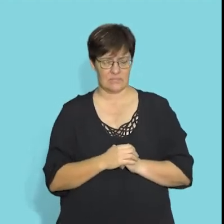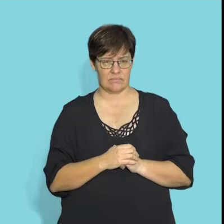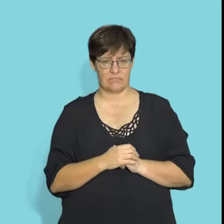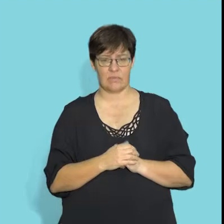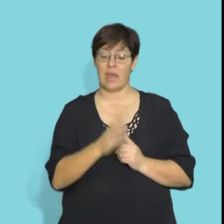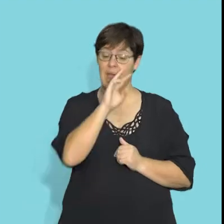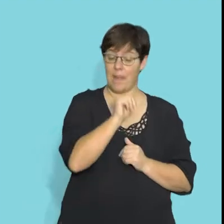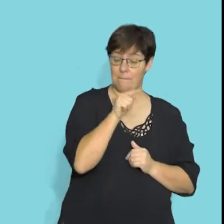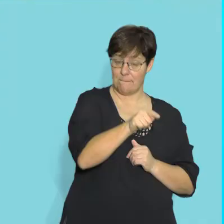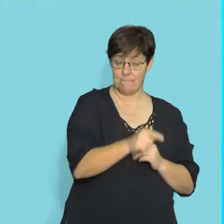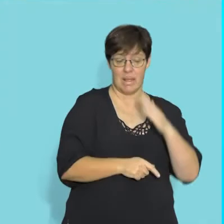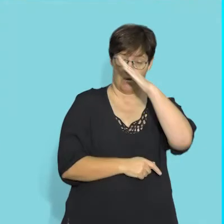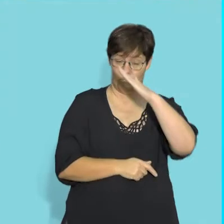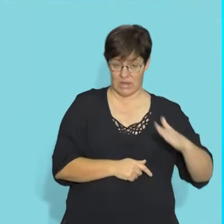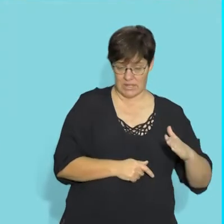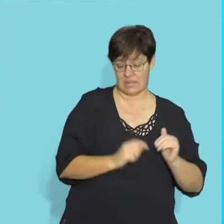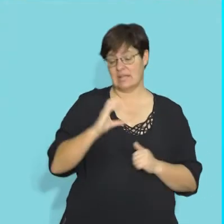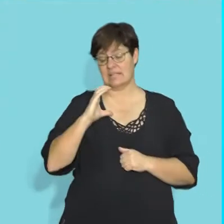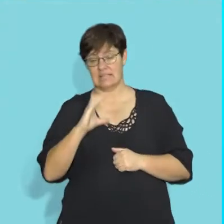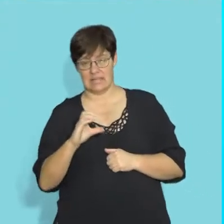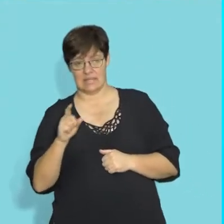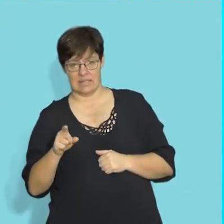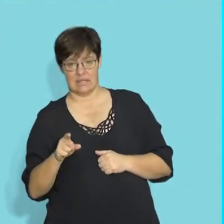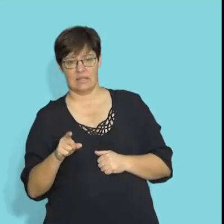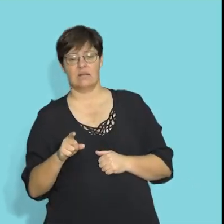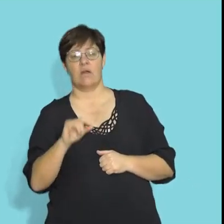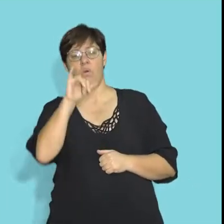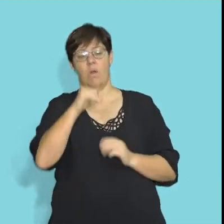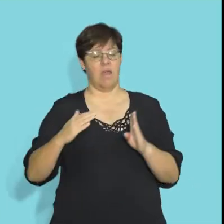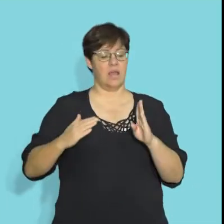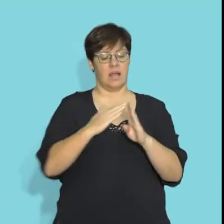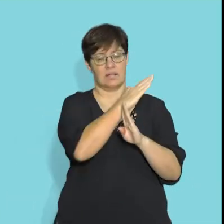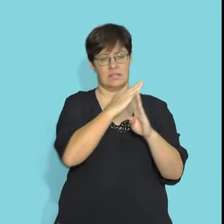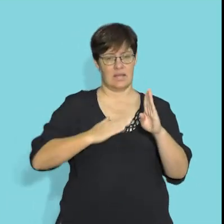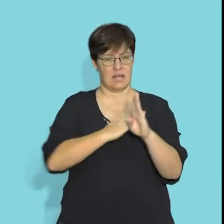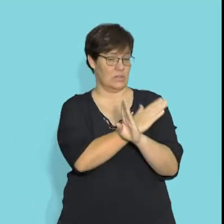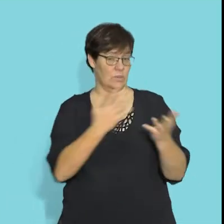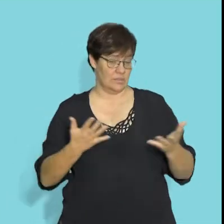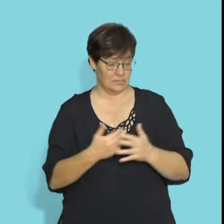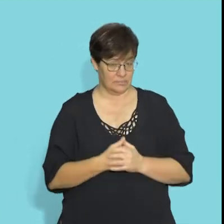c, where m is the gradient and c is the y-cut.